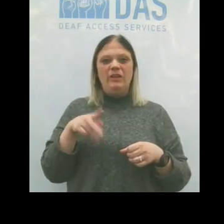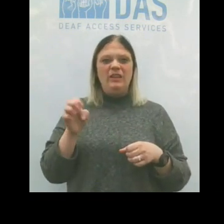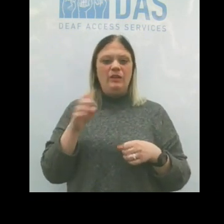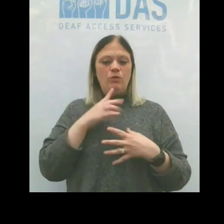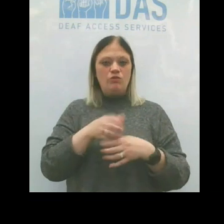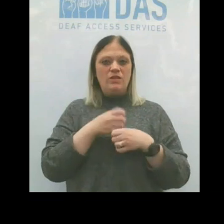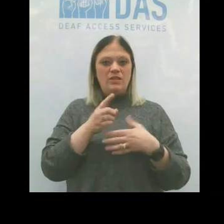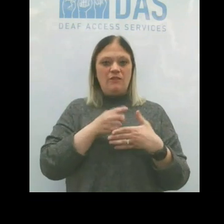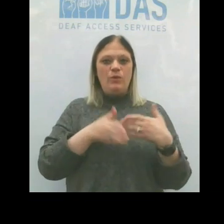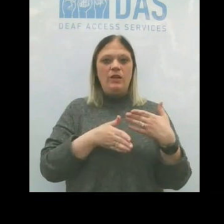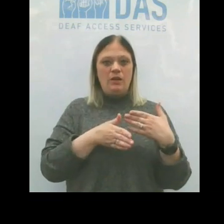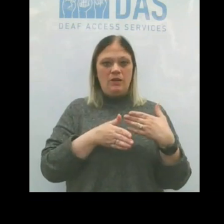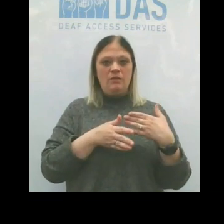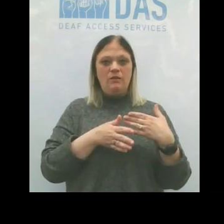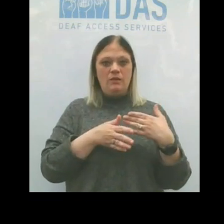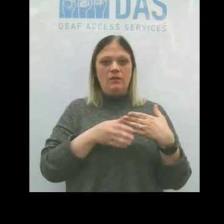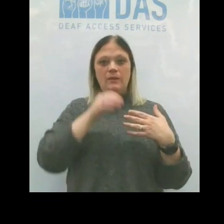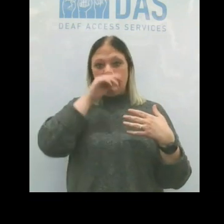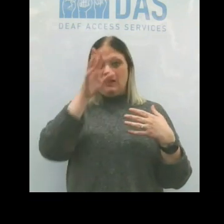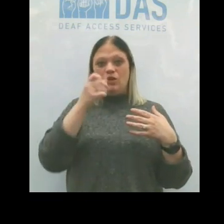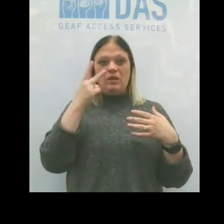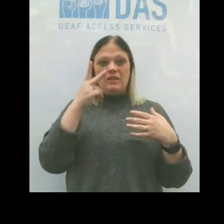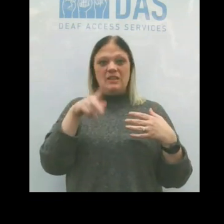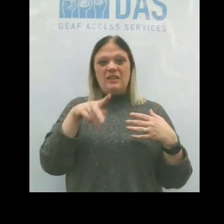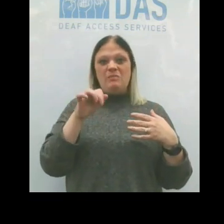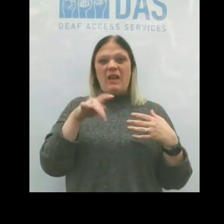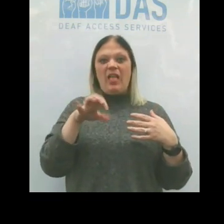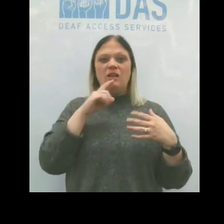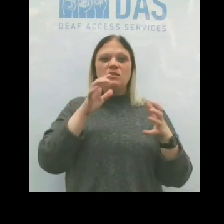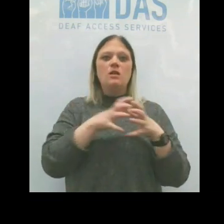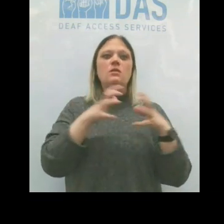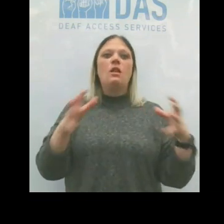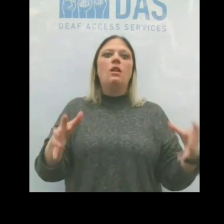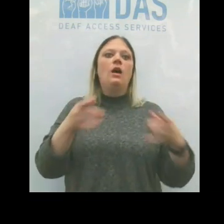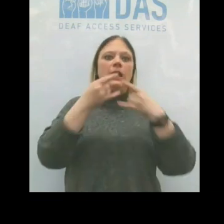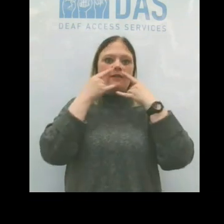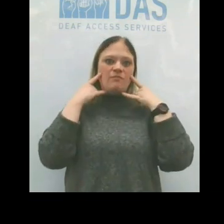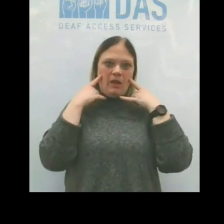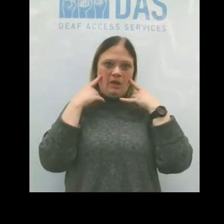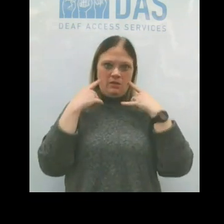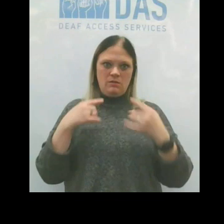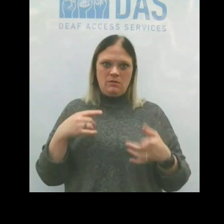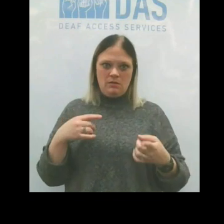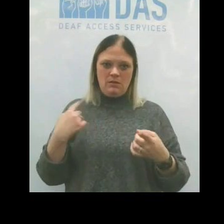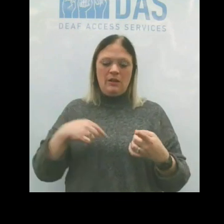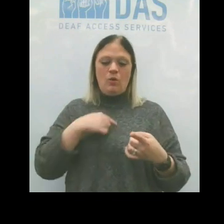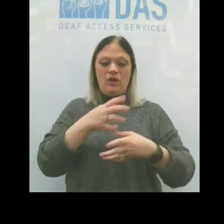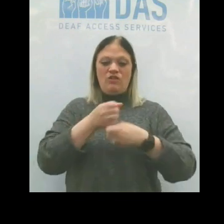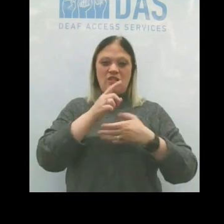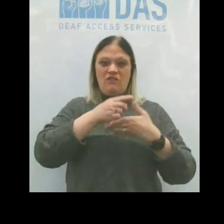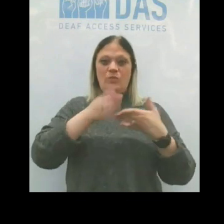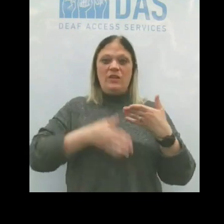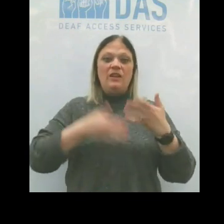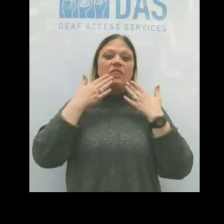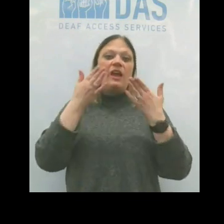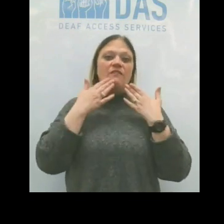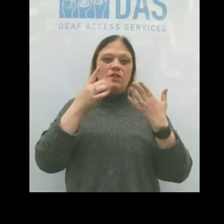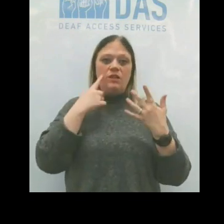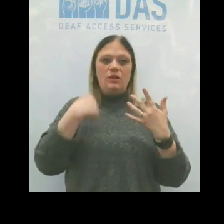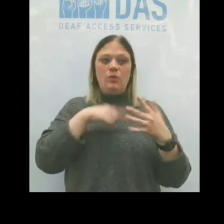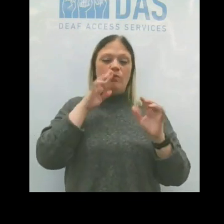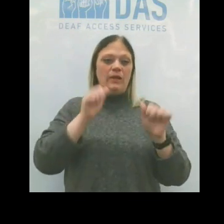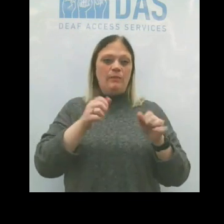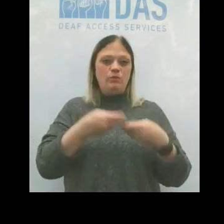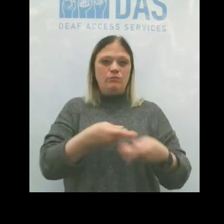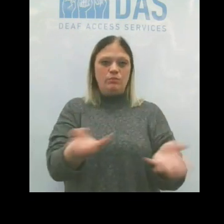weekend and was put on. You can see they're on pallets. That's a lot of masks that were received over the weekend, and thankfully we'll be able to